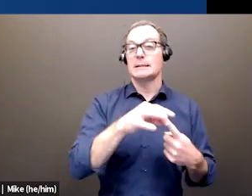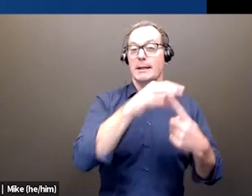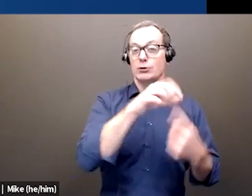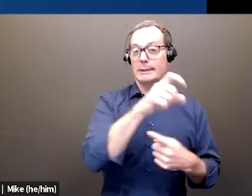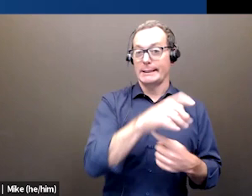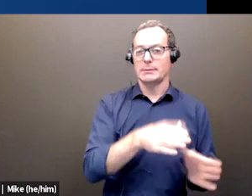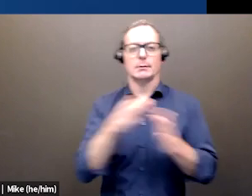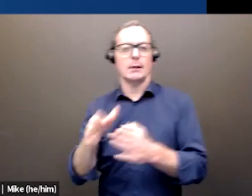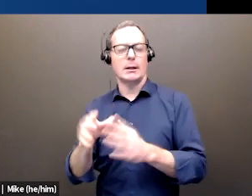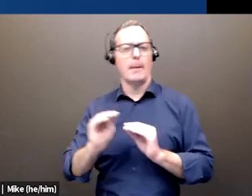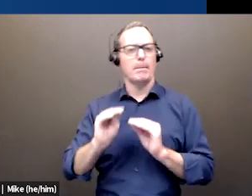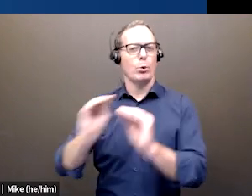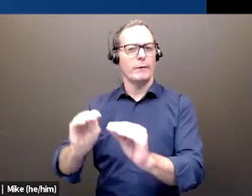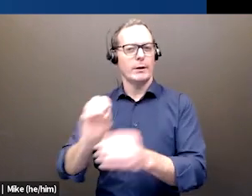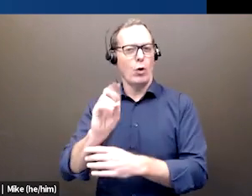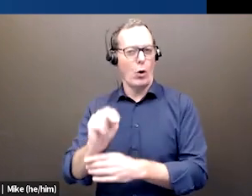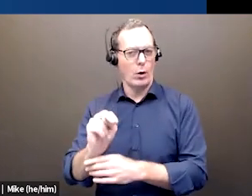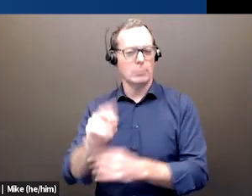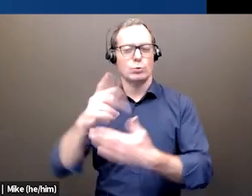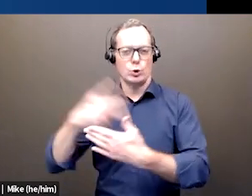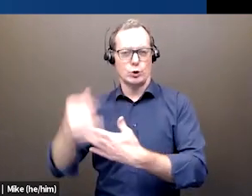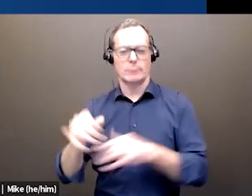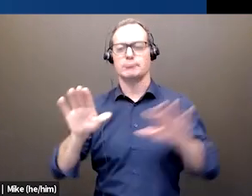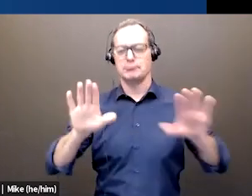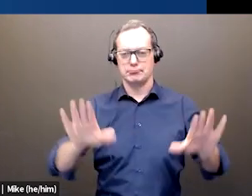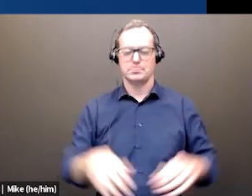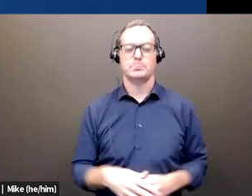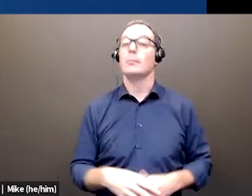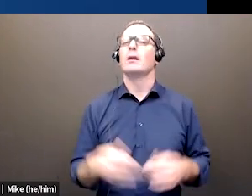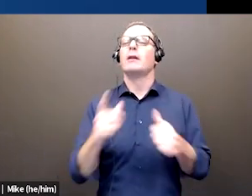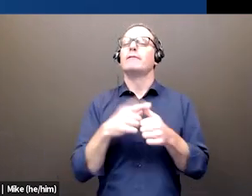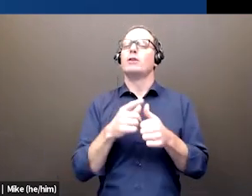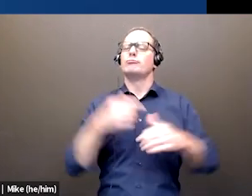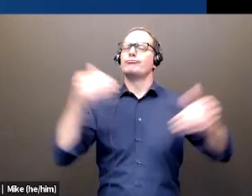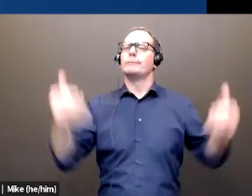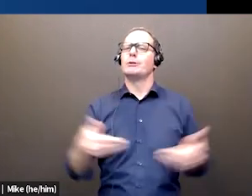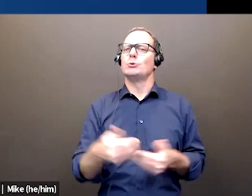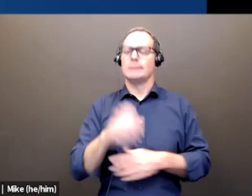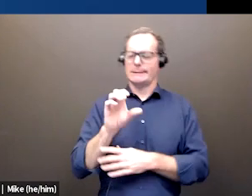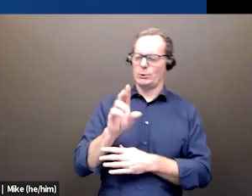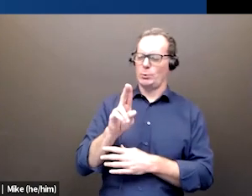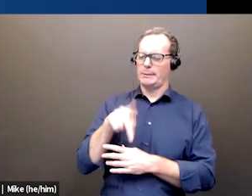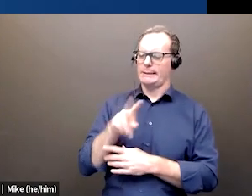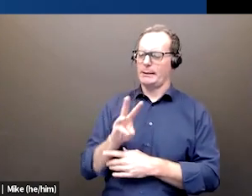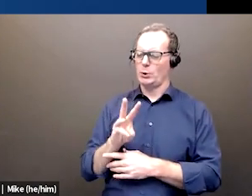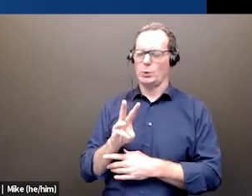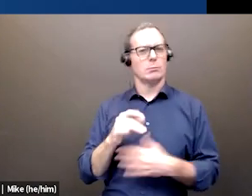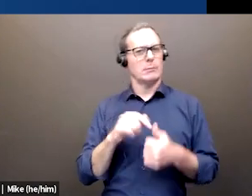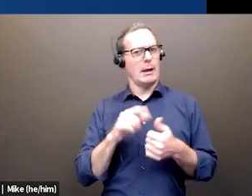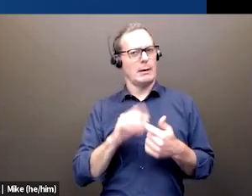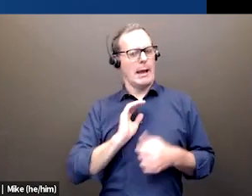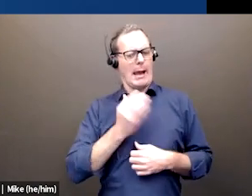start with a brief background about CUPW and how the CUPW Childcare Fund and these